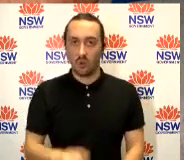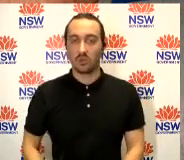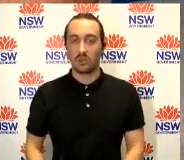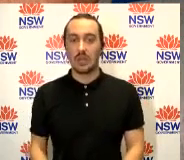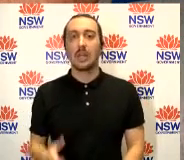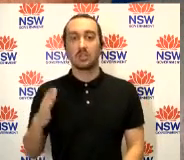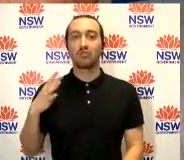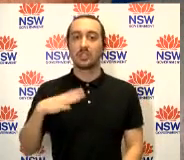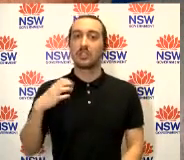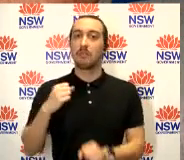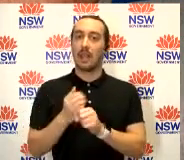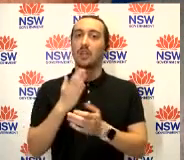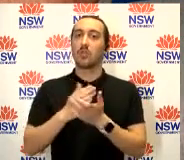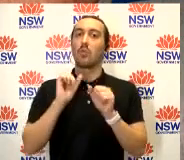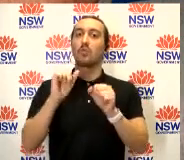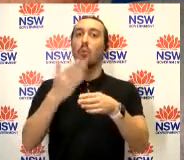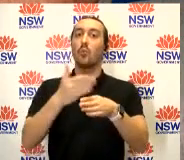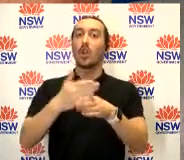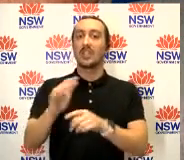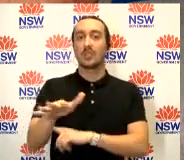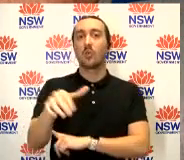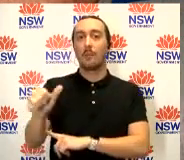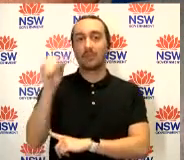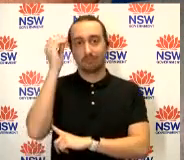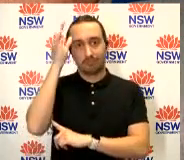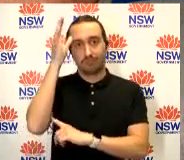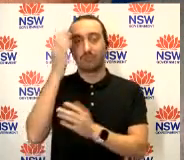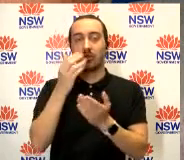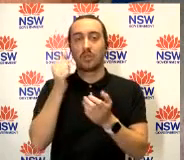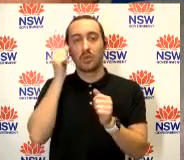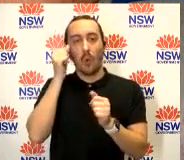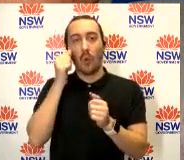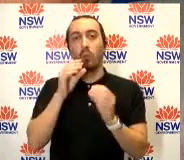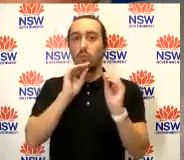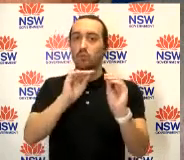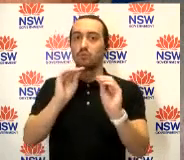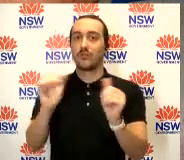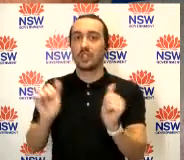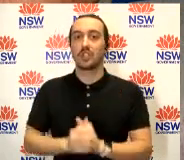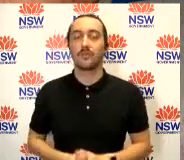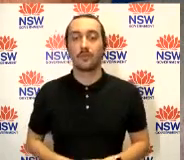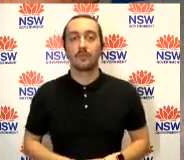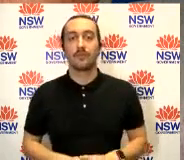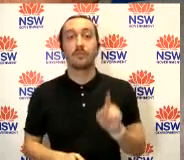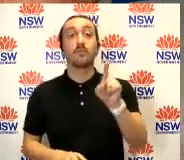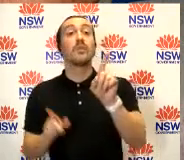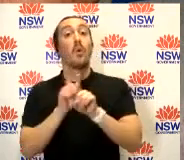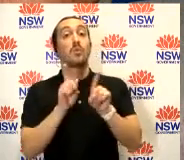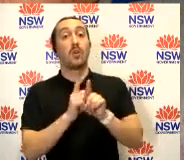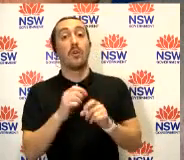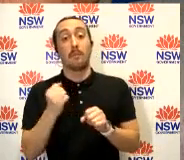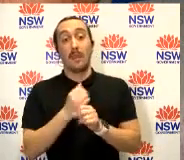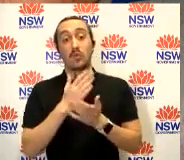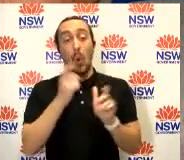know what you're doing and how to do it correctly. And there's another aspect to this too, is supervision. There needs to